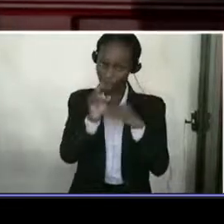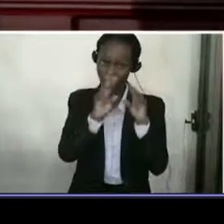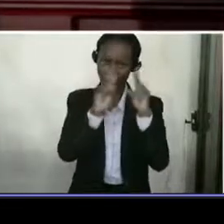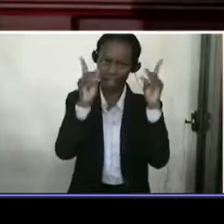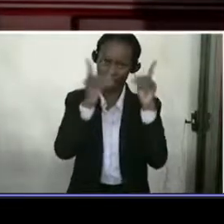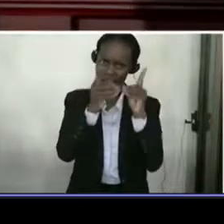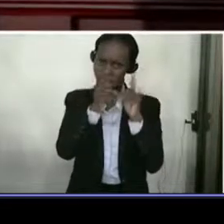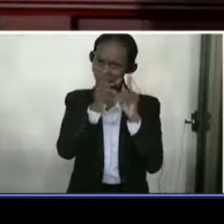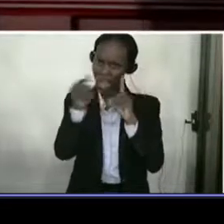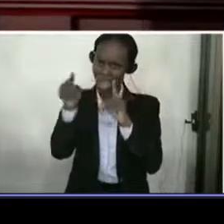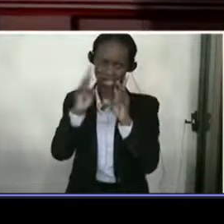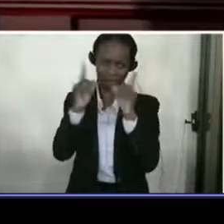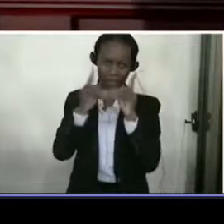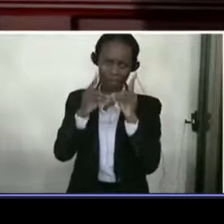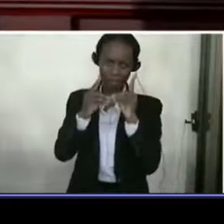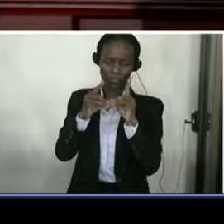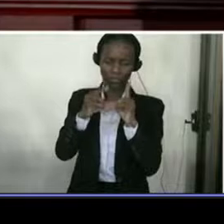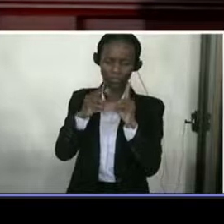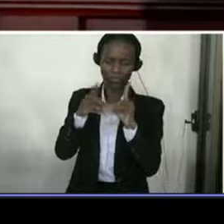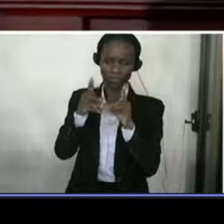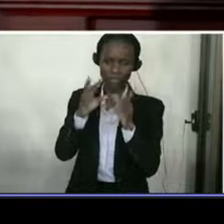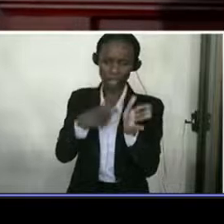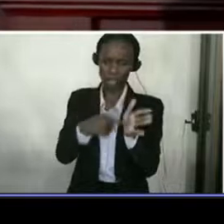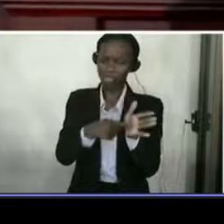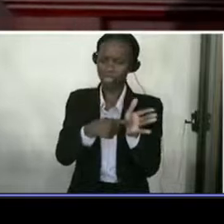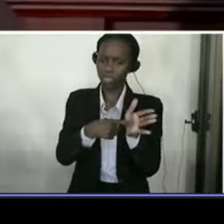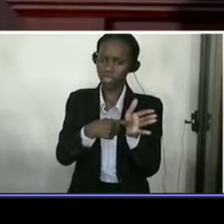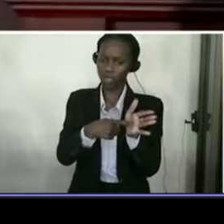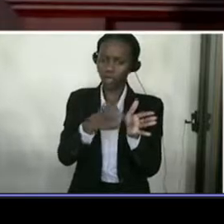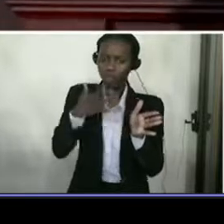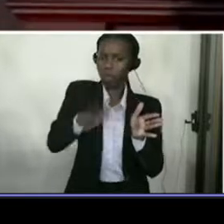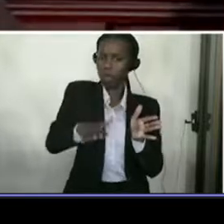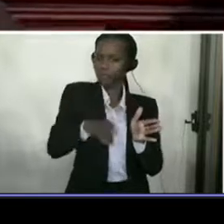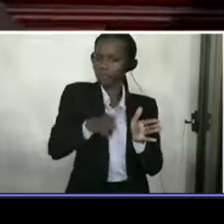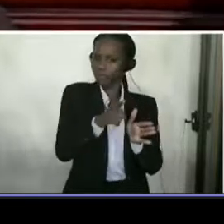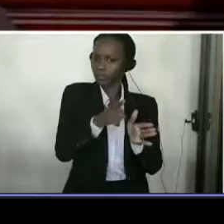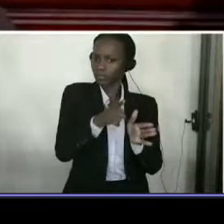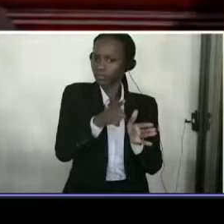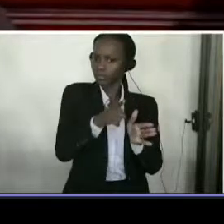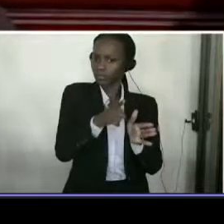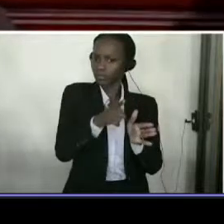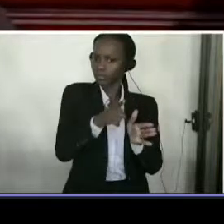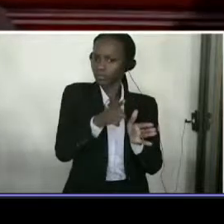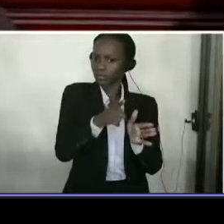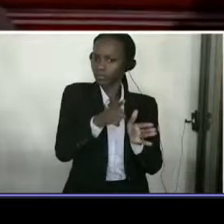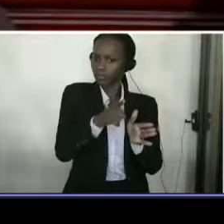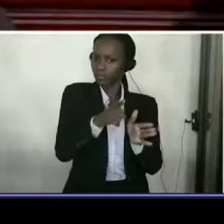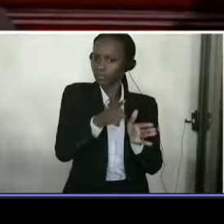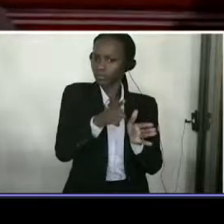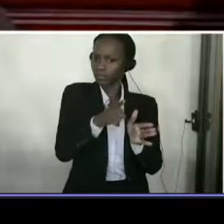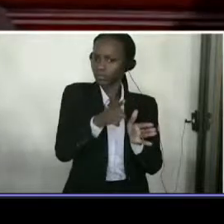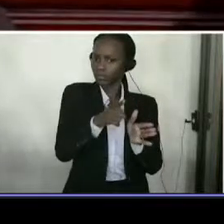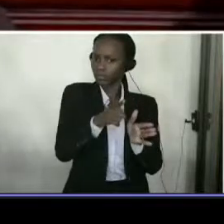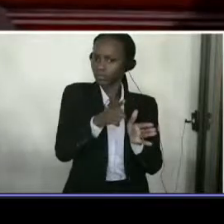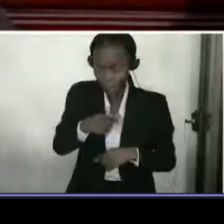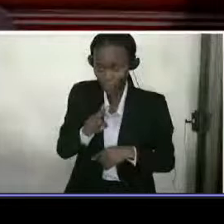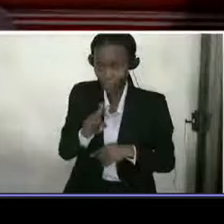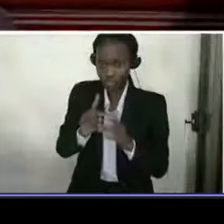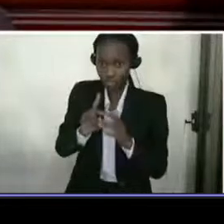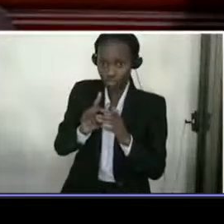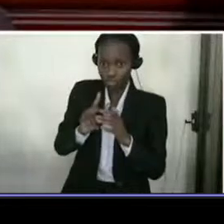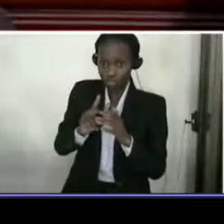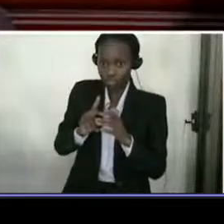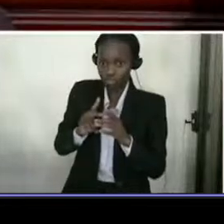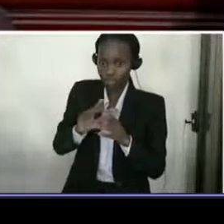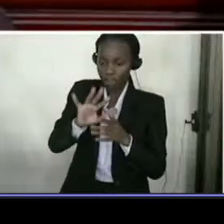departments request their irregular expenditure to be condoned and written off, but failing to comply with irregular expenditure